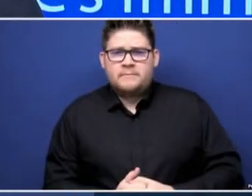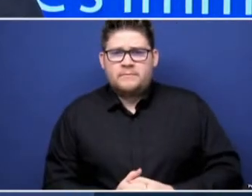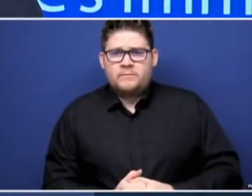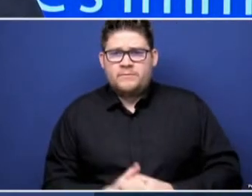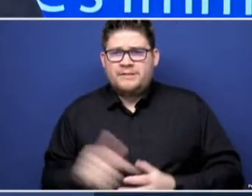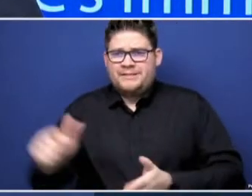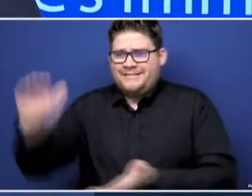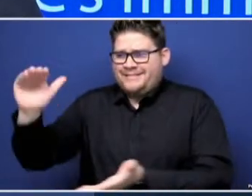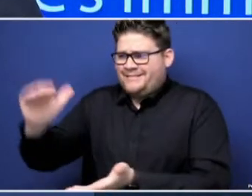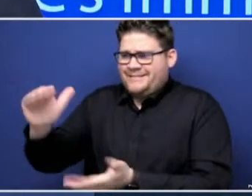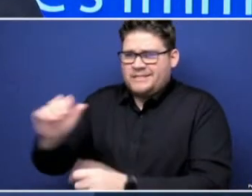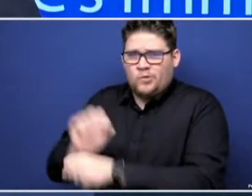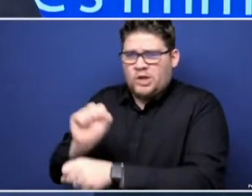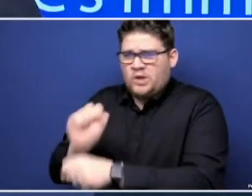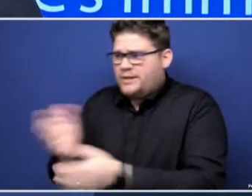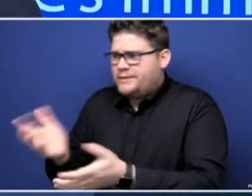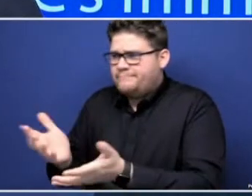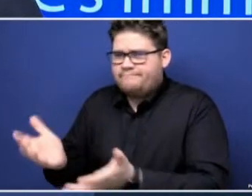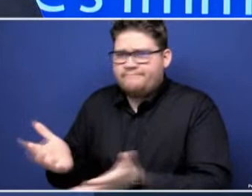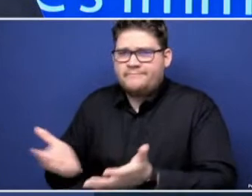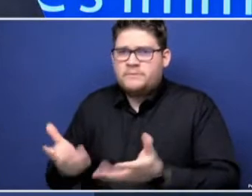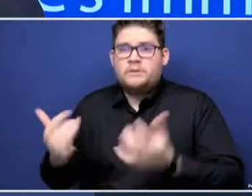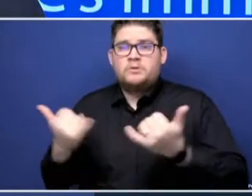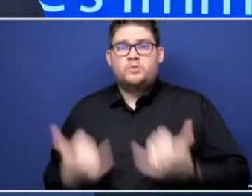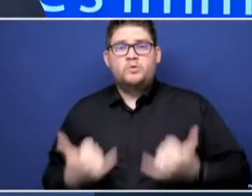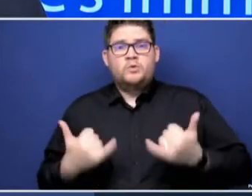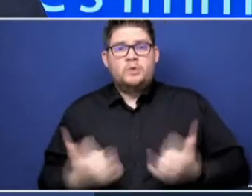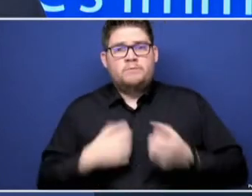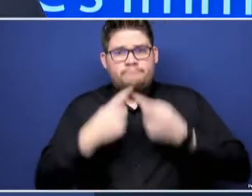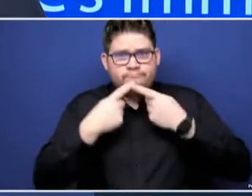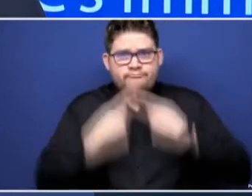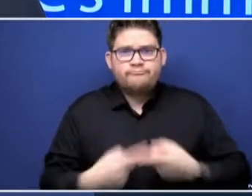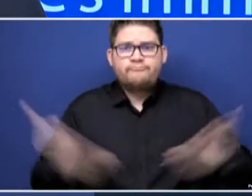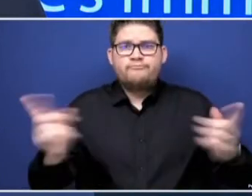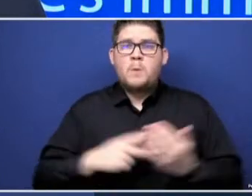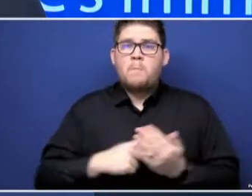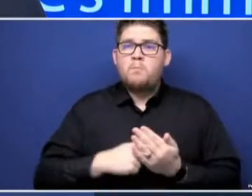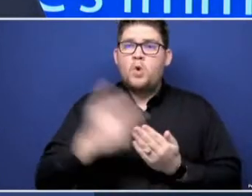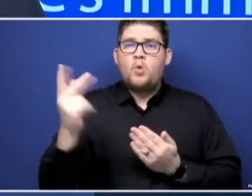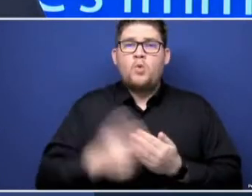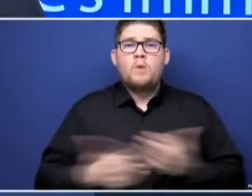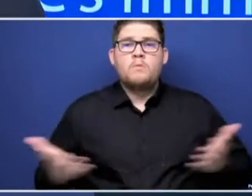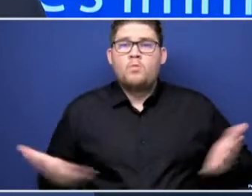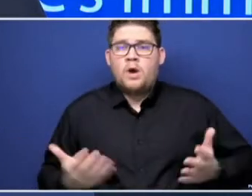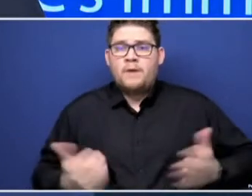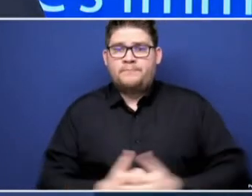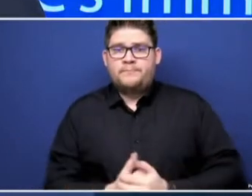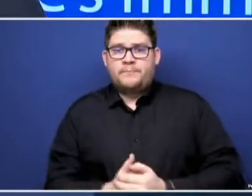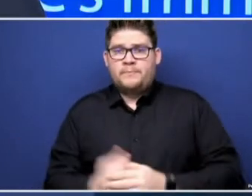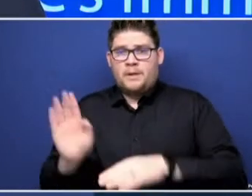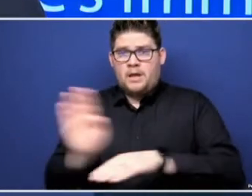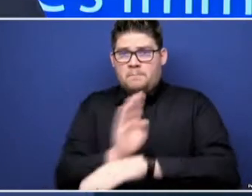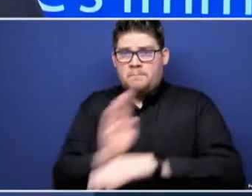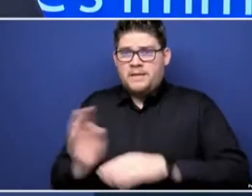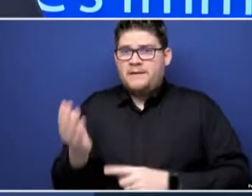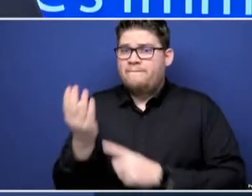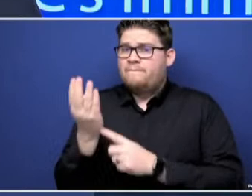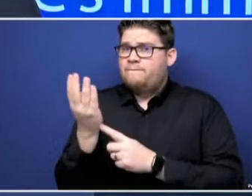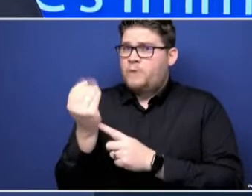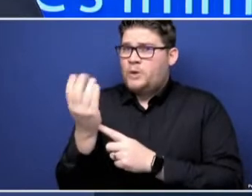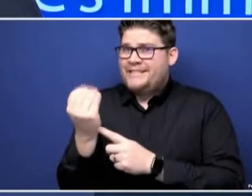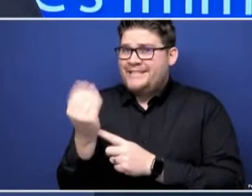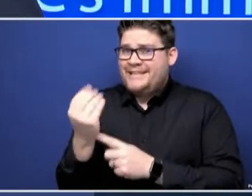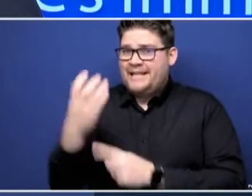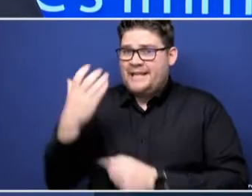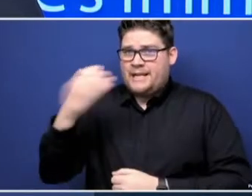she knows firsthand the impact that emergency and crisis can have on the fiber of a community. And of course, in Prince Rupert, we